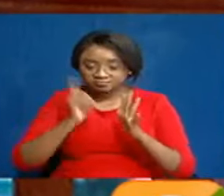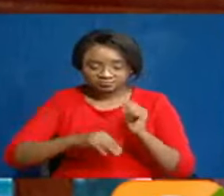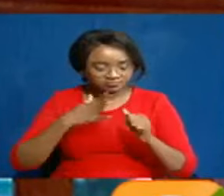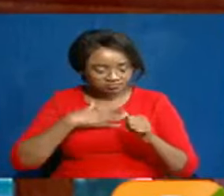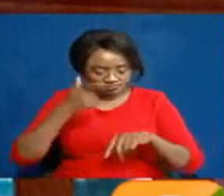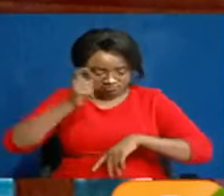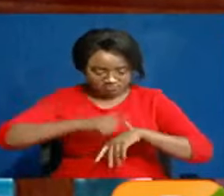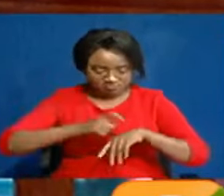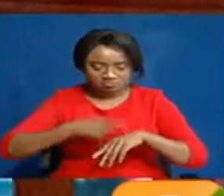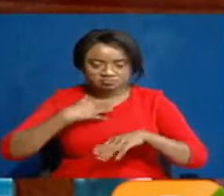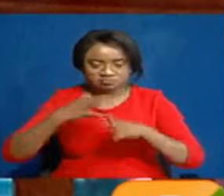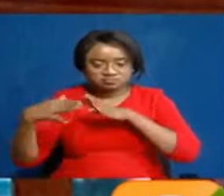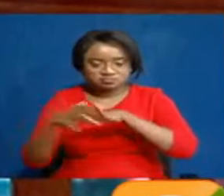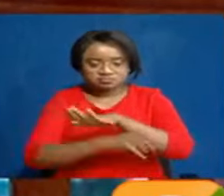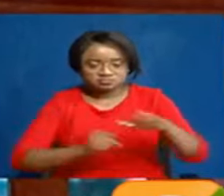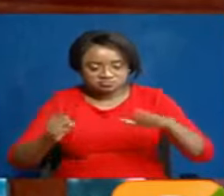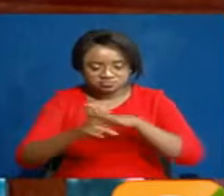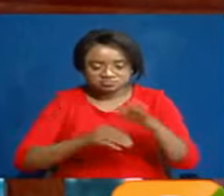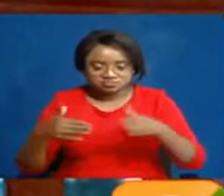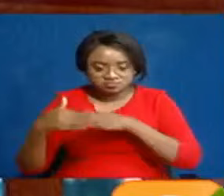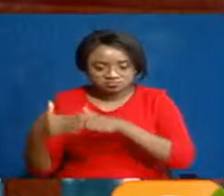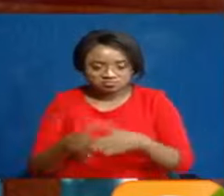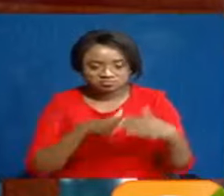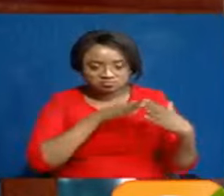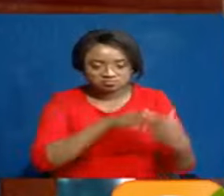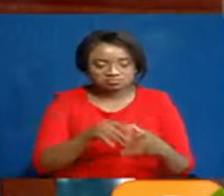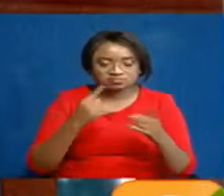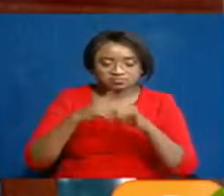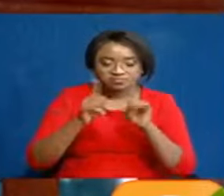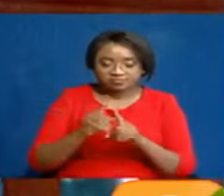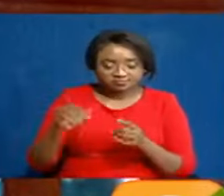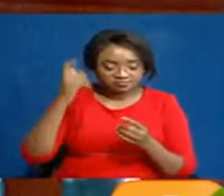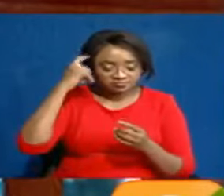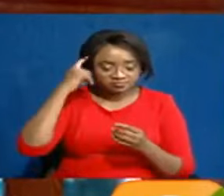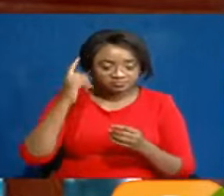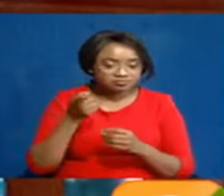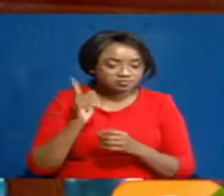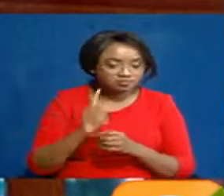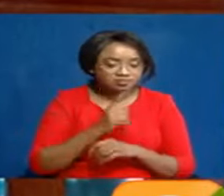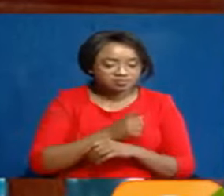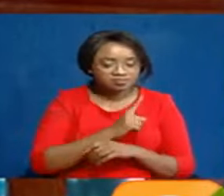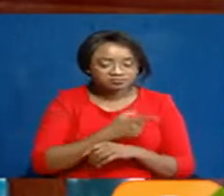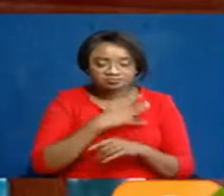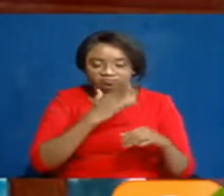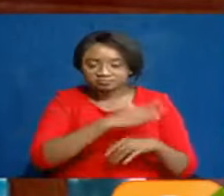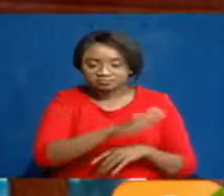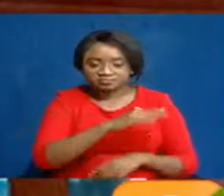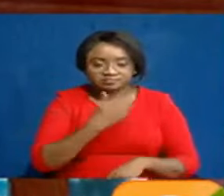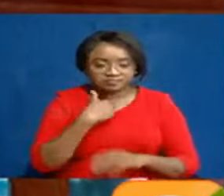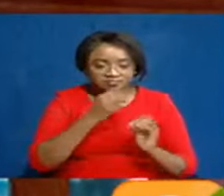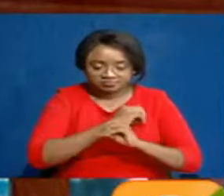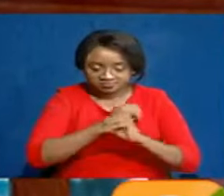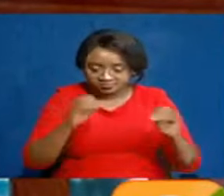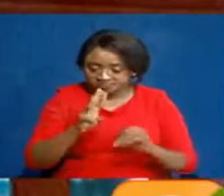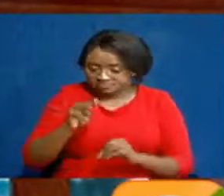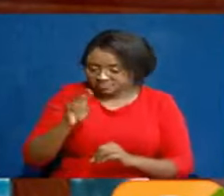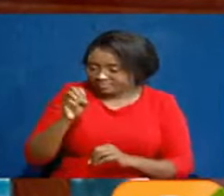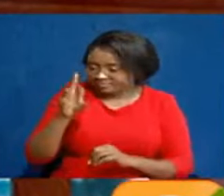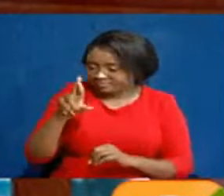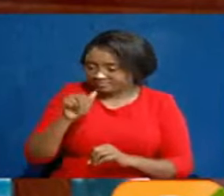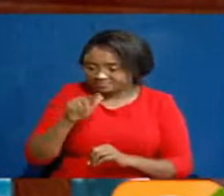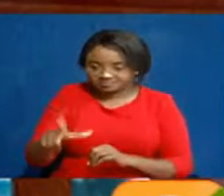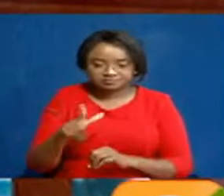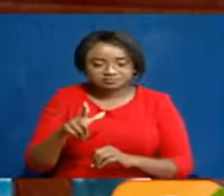And this parliament here, which has no moral high ground from which